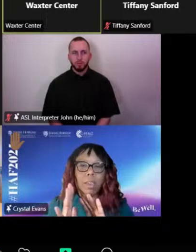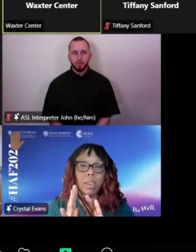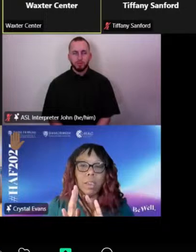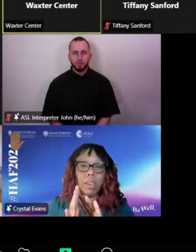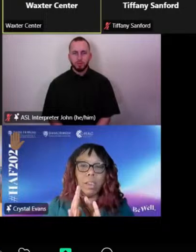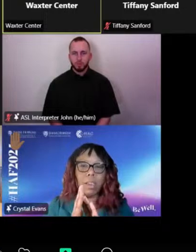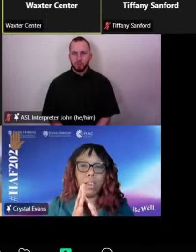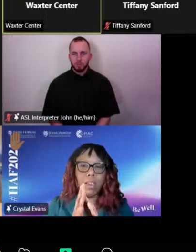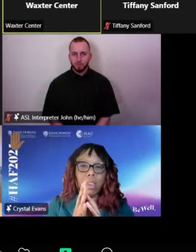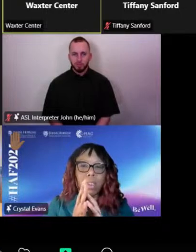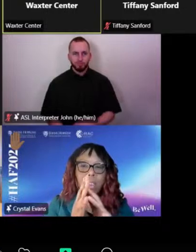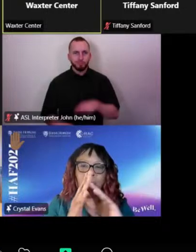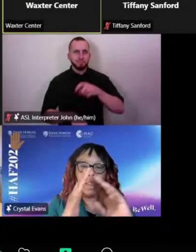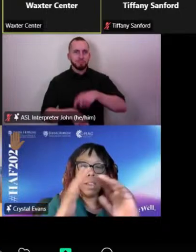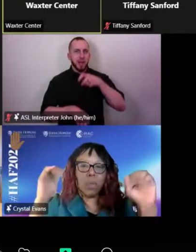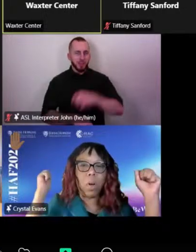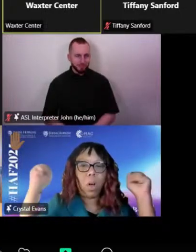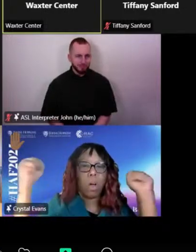Time is up.